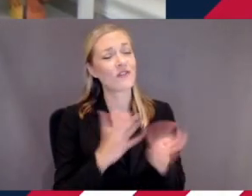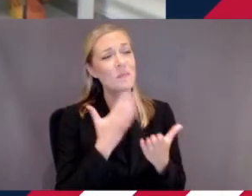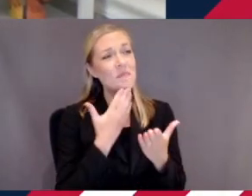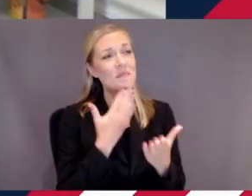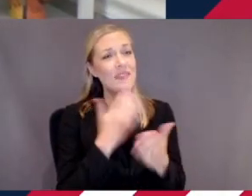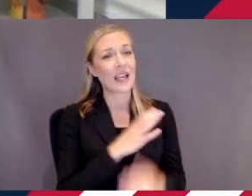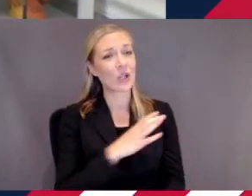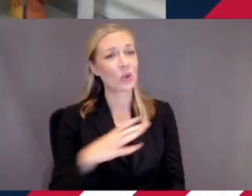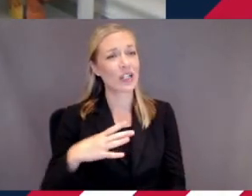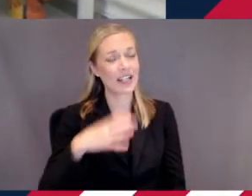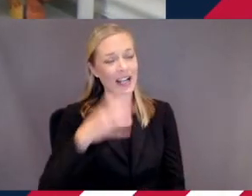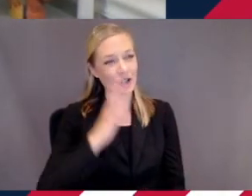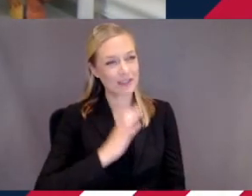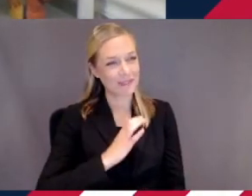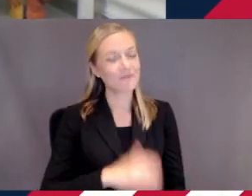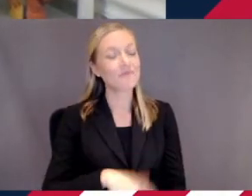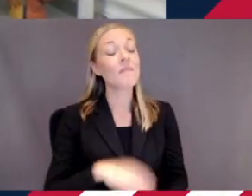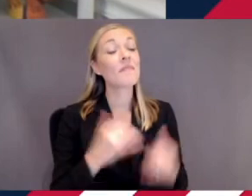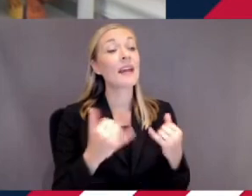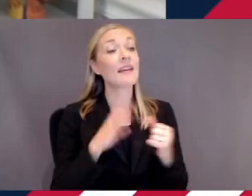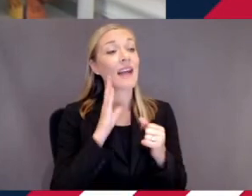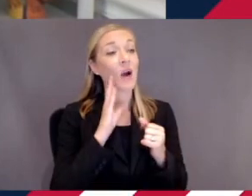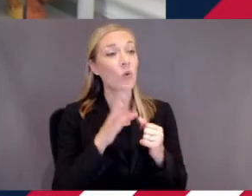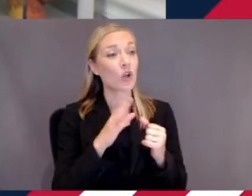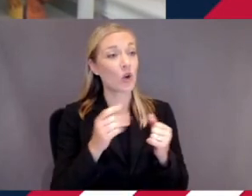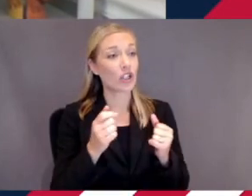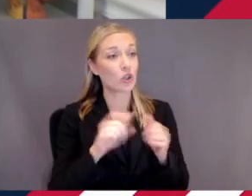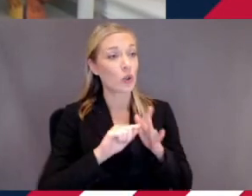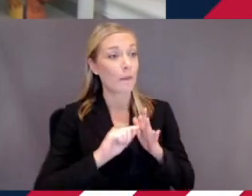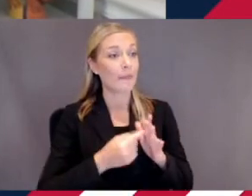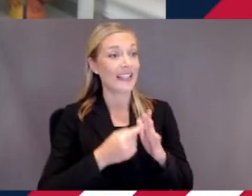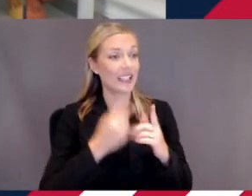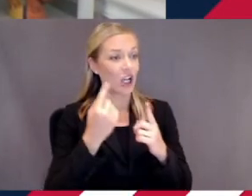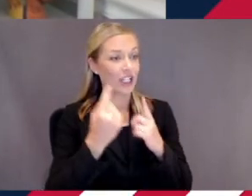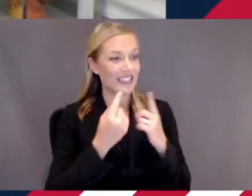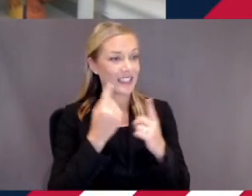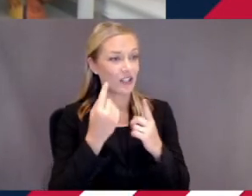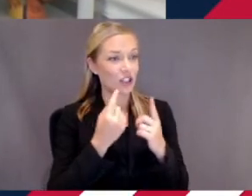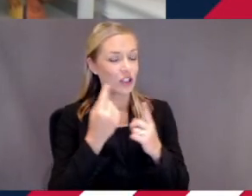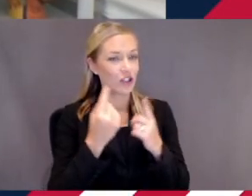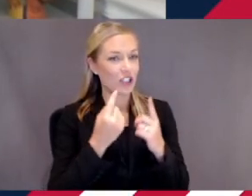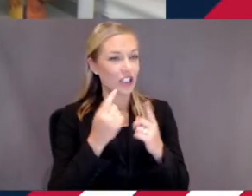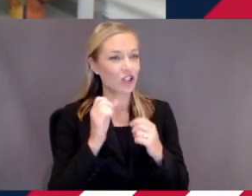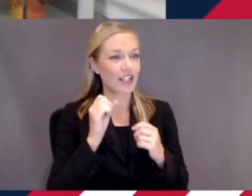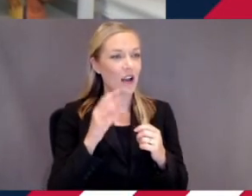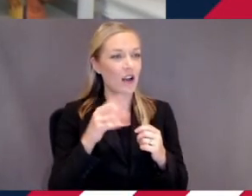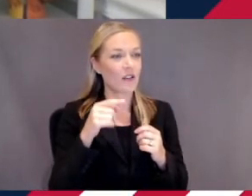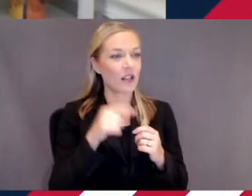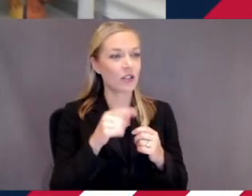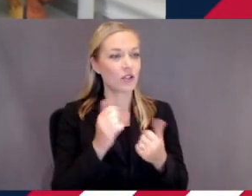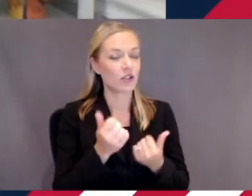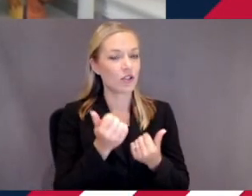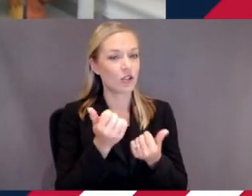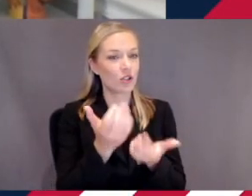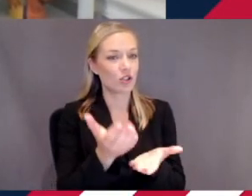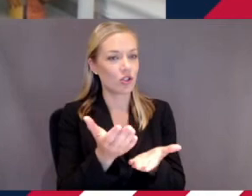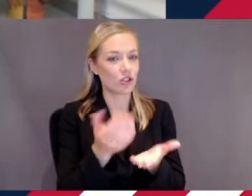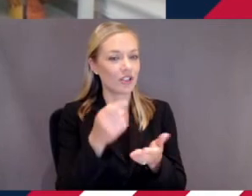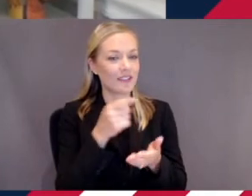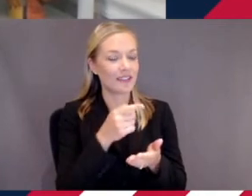begin our consideration of proposals submitted by rules members. Pursuant to our rules of procedure,